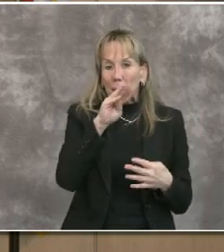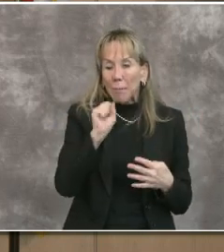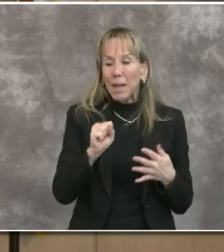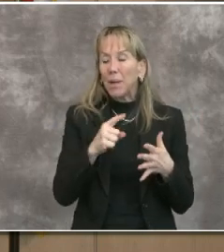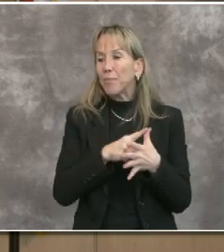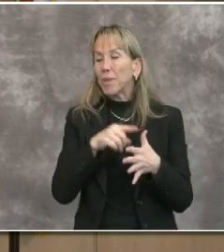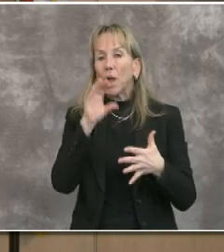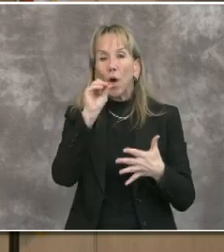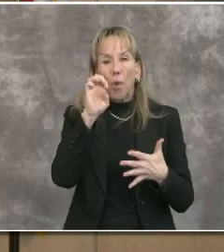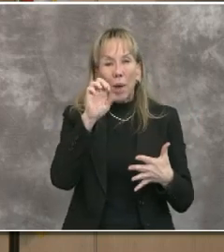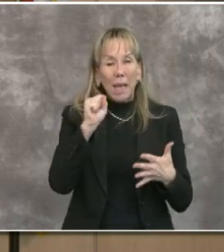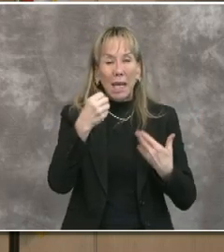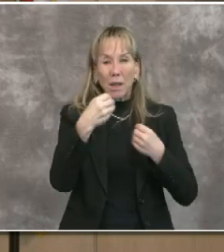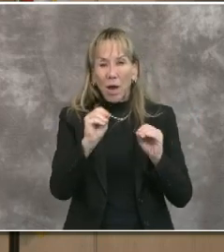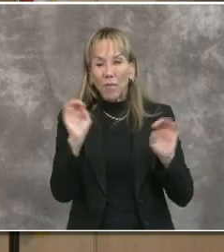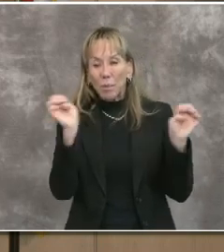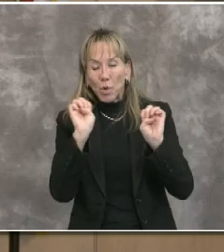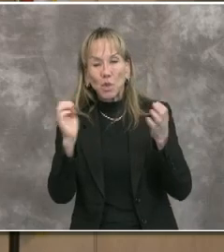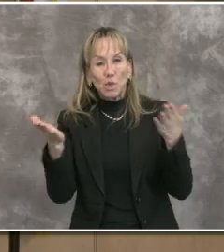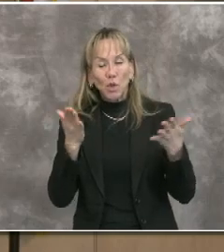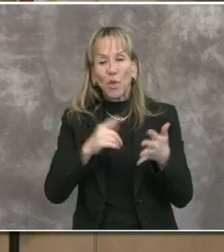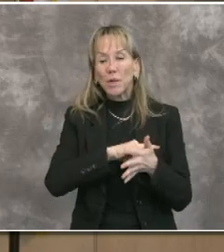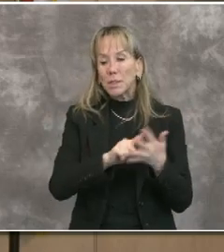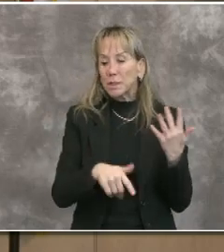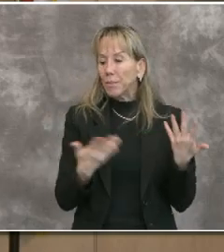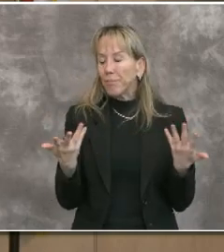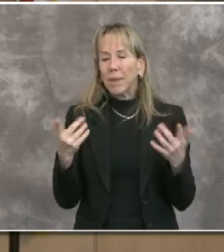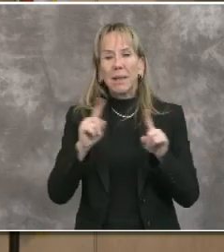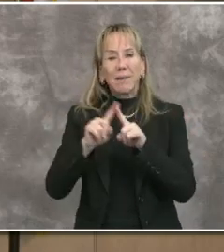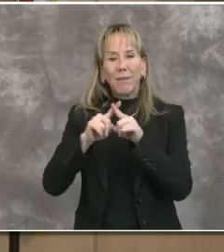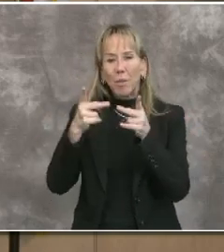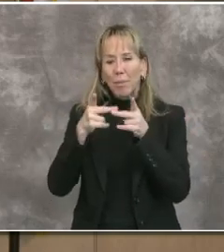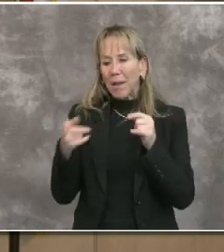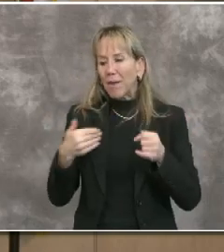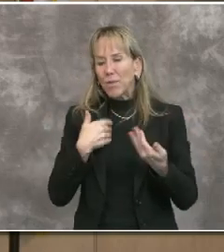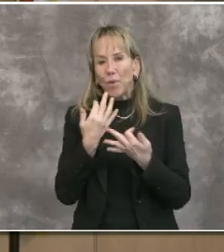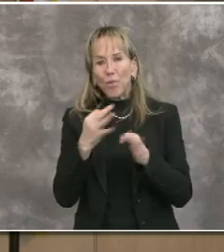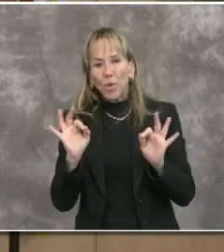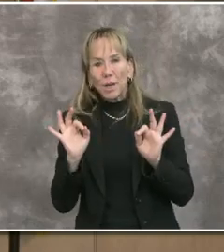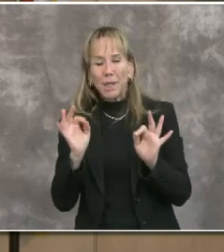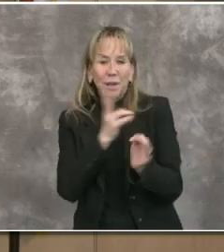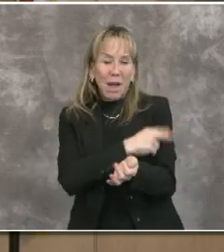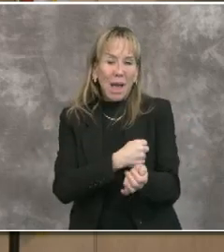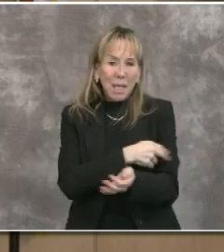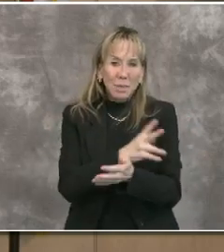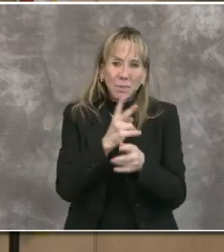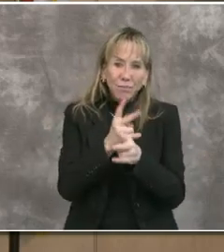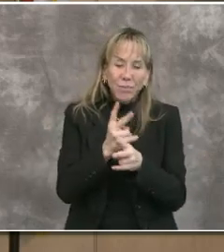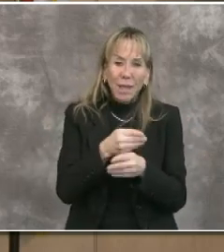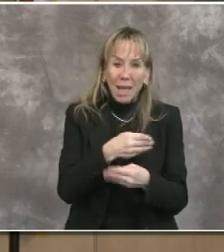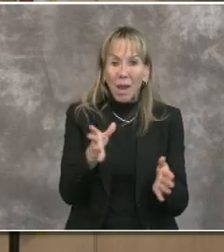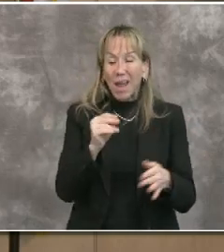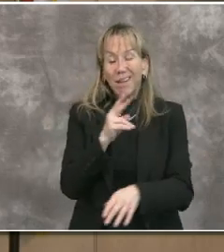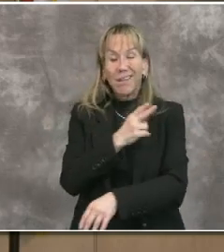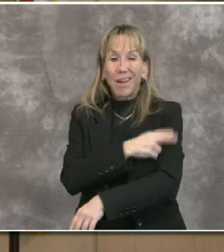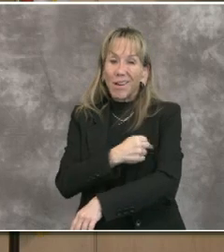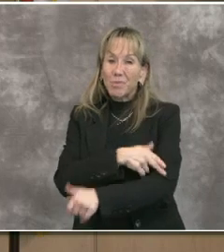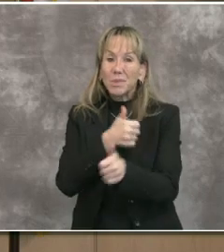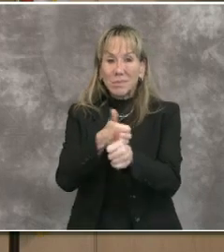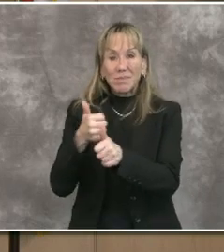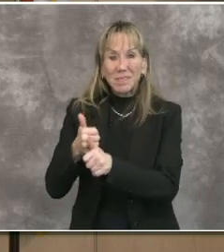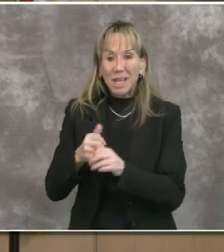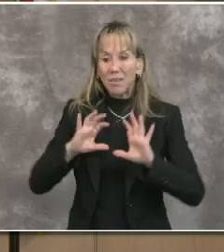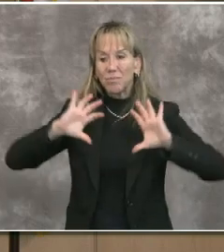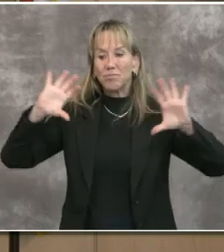the agencies that provide pre-hospital care in particular, and the hospitals themselves, to be able to, again, make sure that we